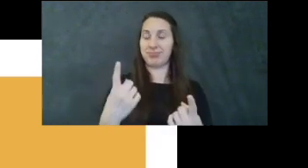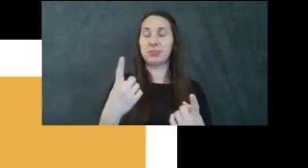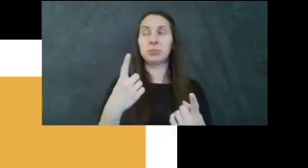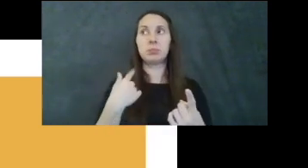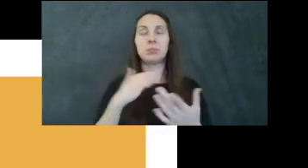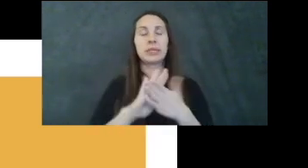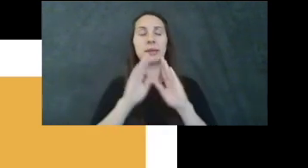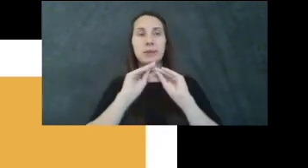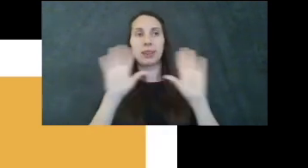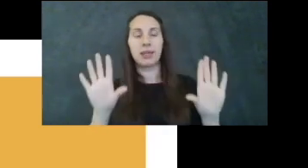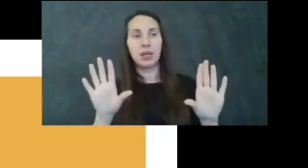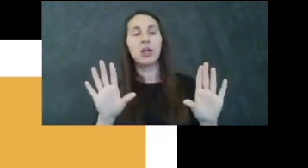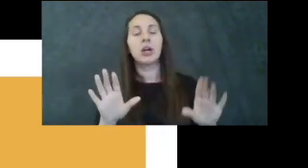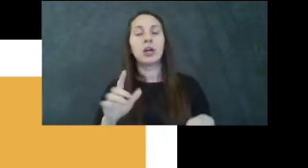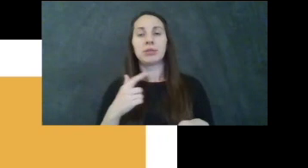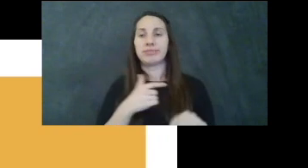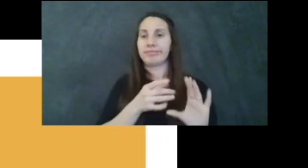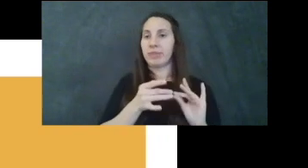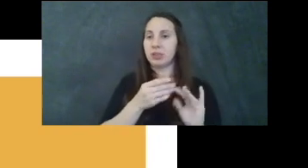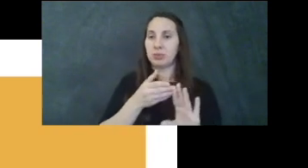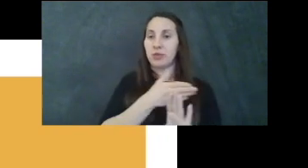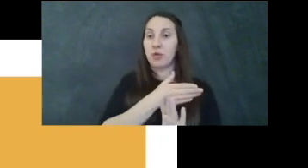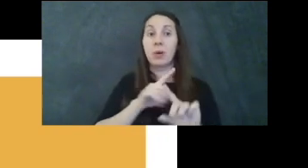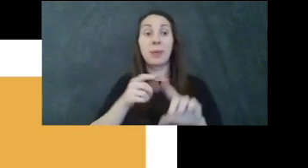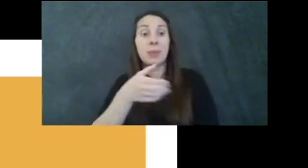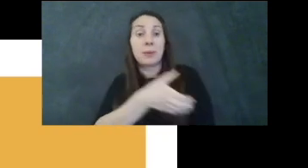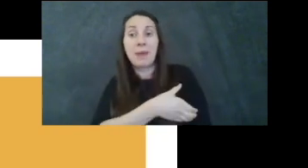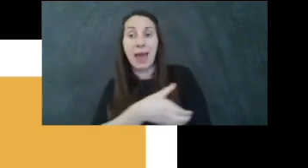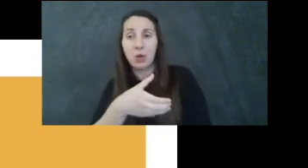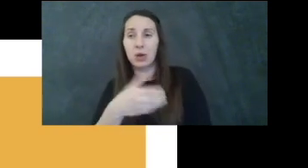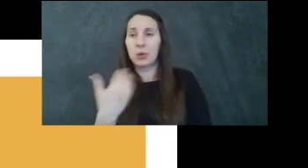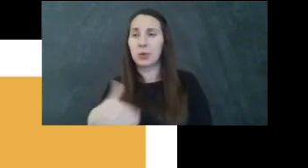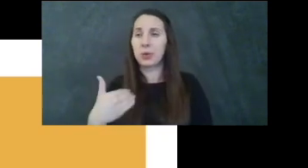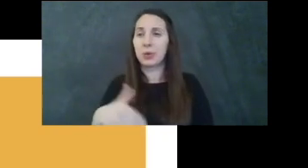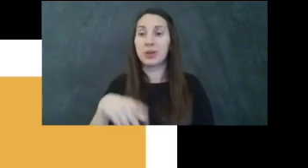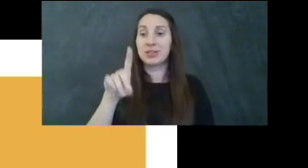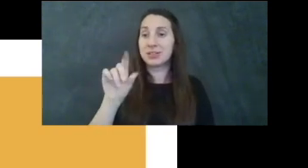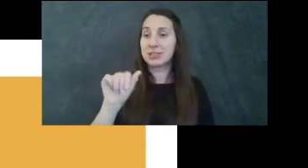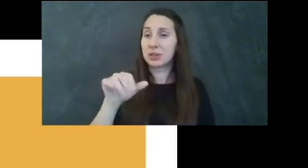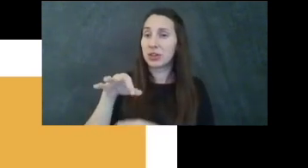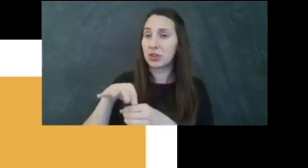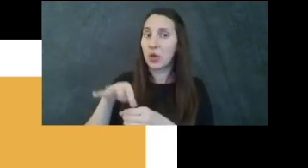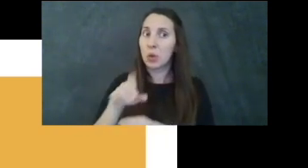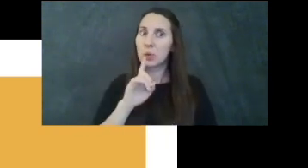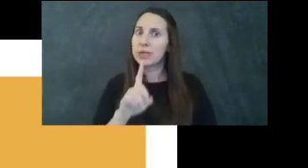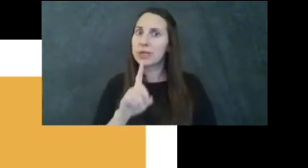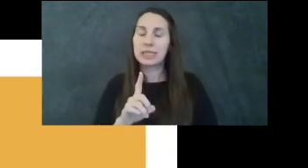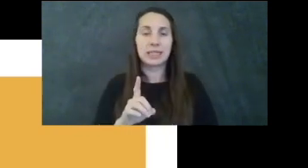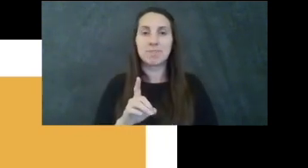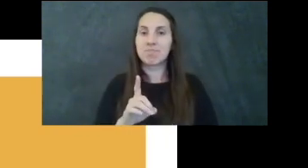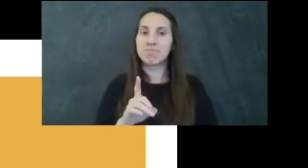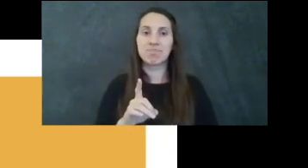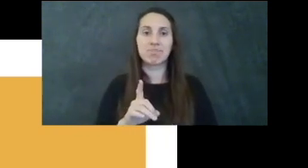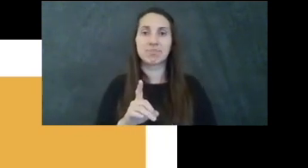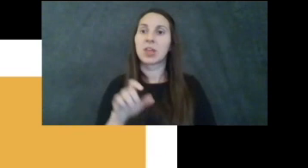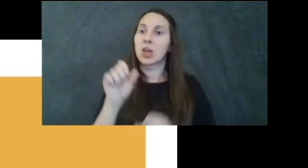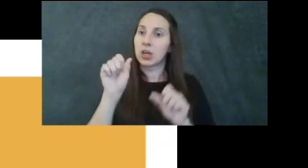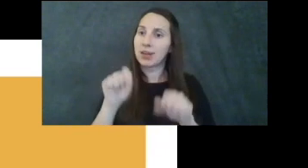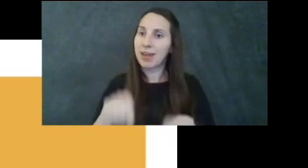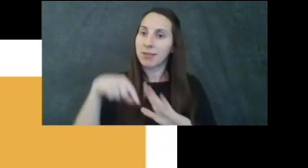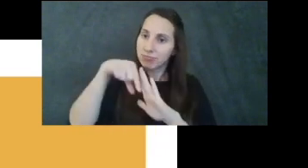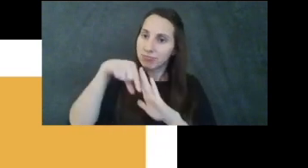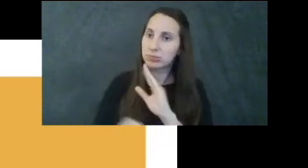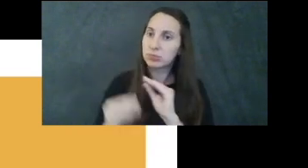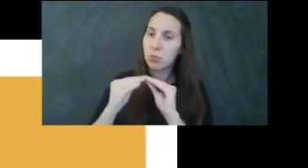this disability vote, the power of the disability vote, really hasn't been tapped to the extent that it could be. And so we